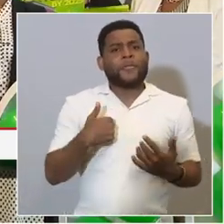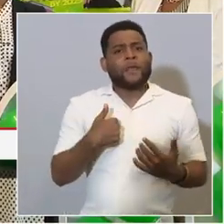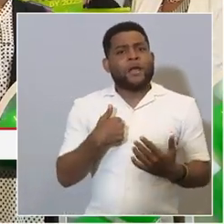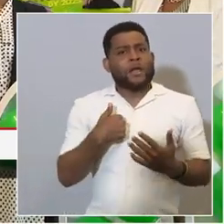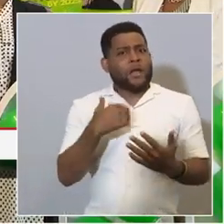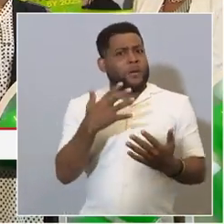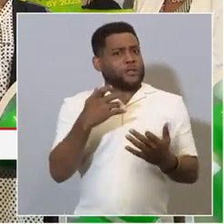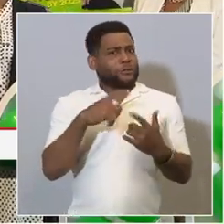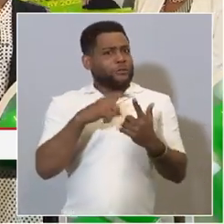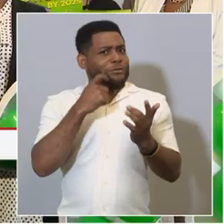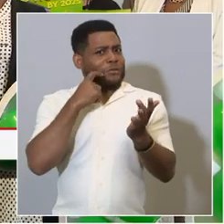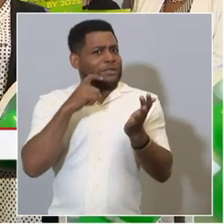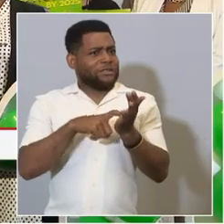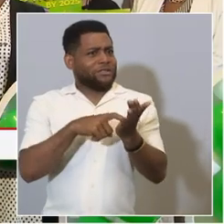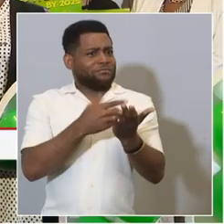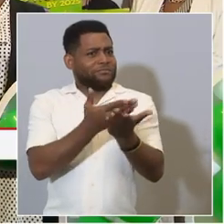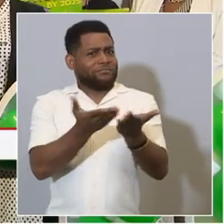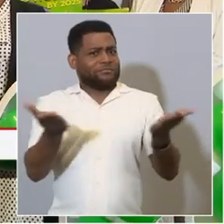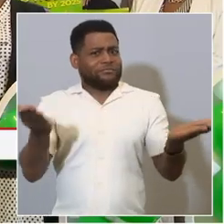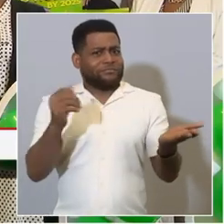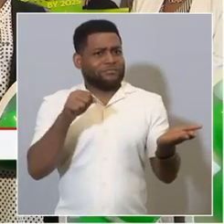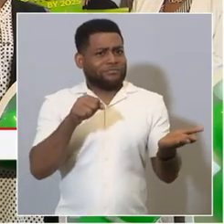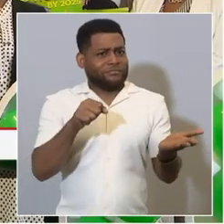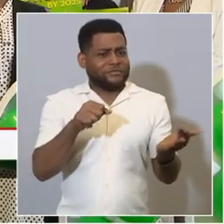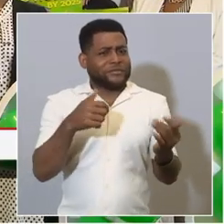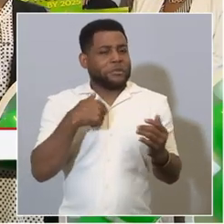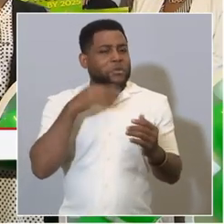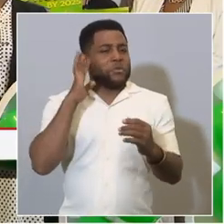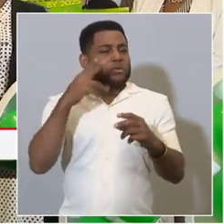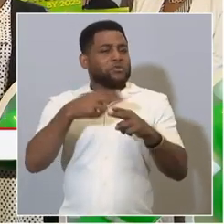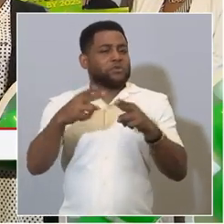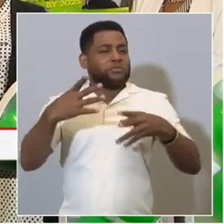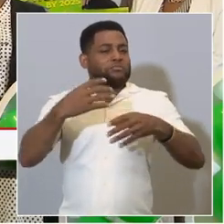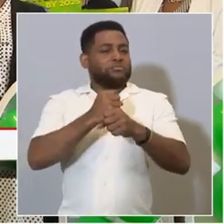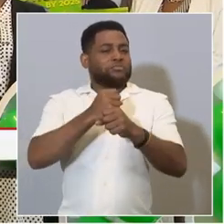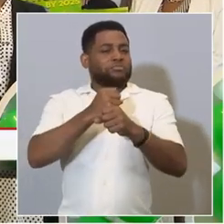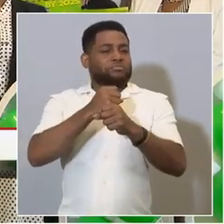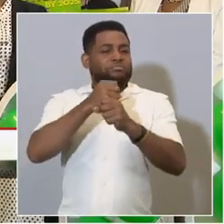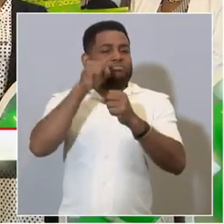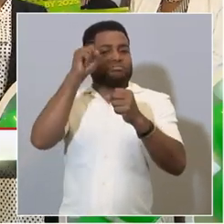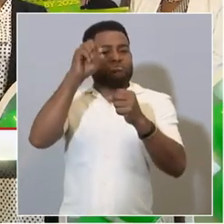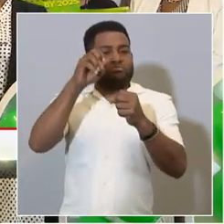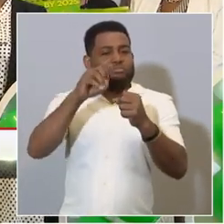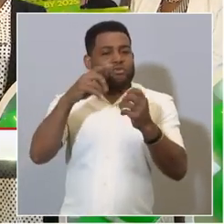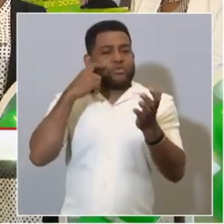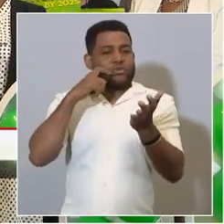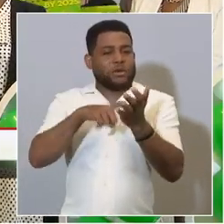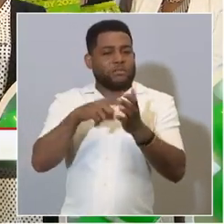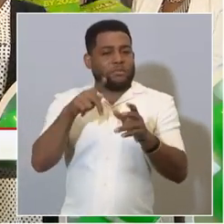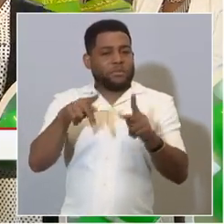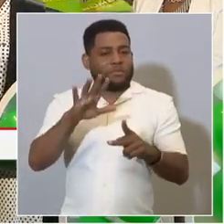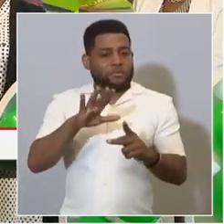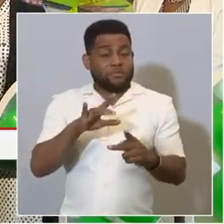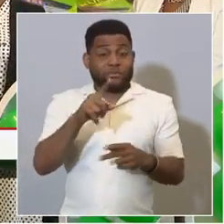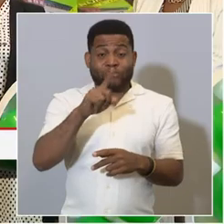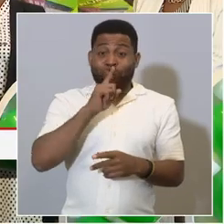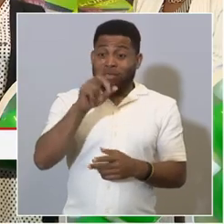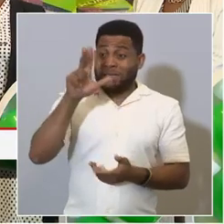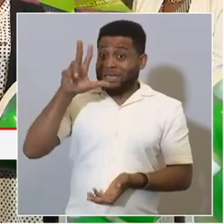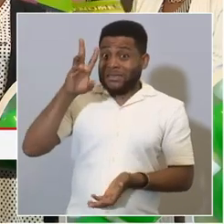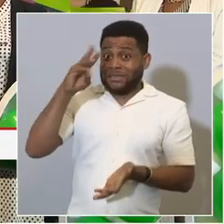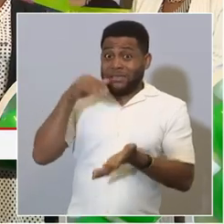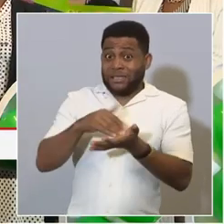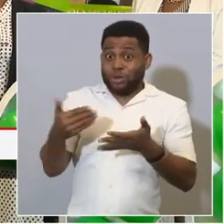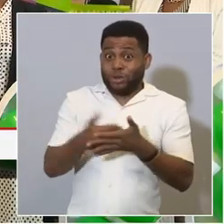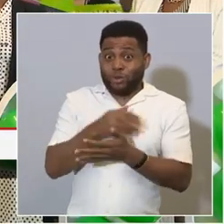I'm just going to spend a minute doing it because it's so incredibly important. You don't achieve a goal like 36,000 new units, an audacious,